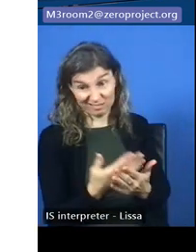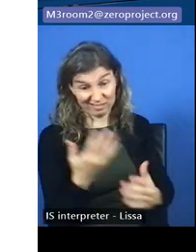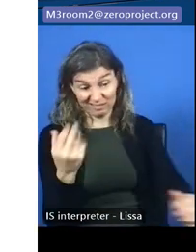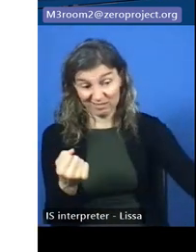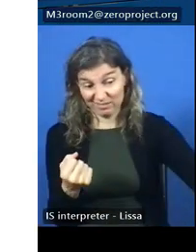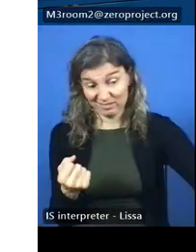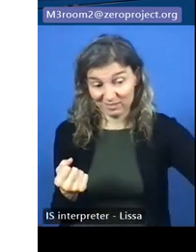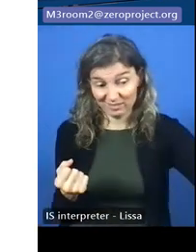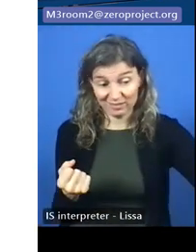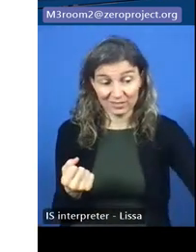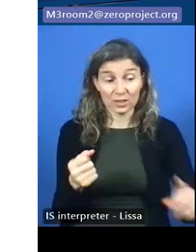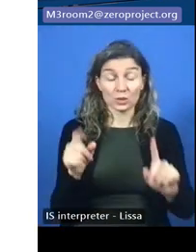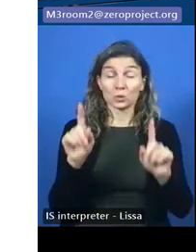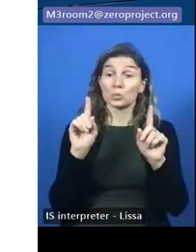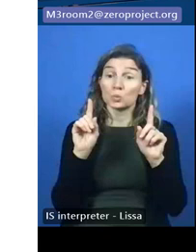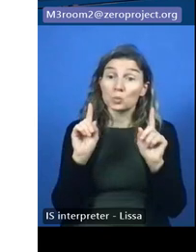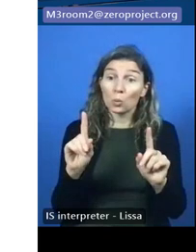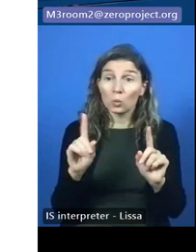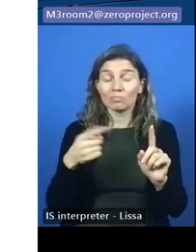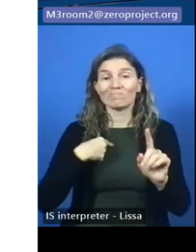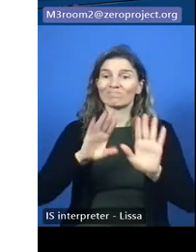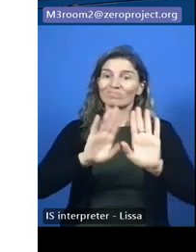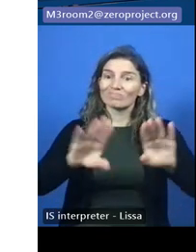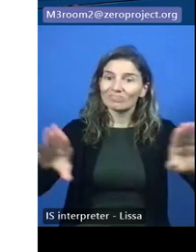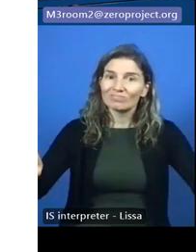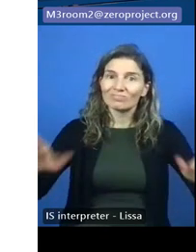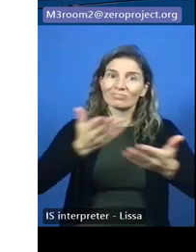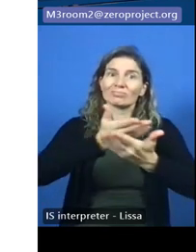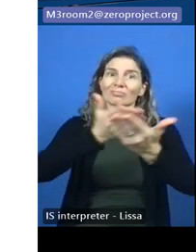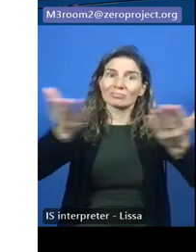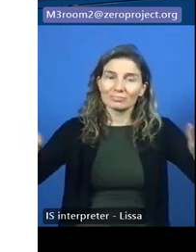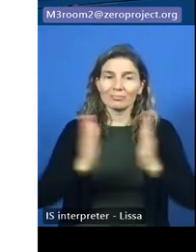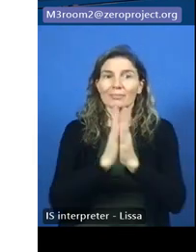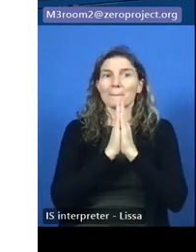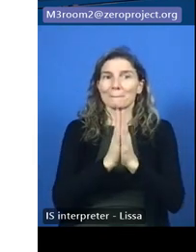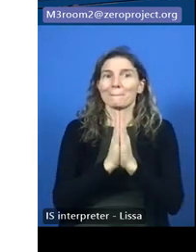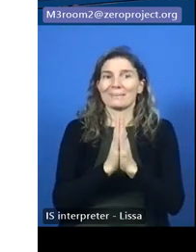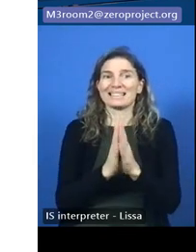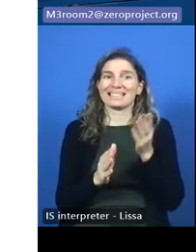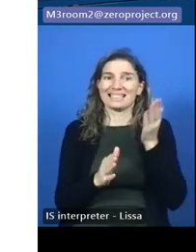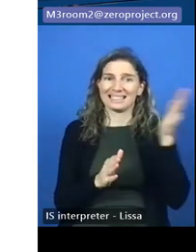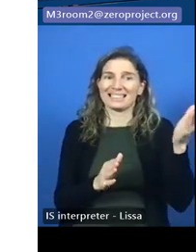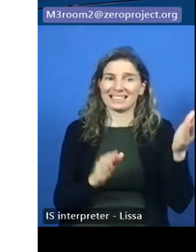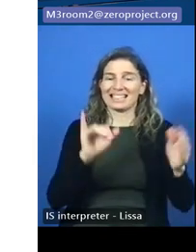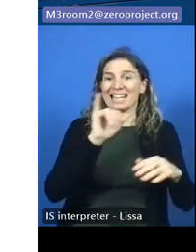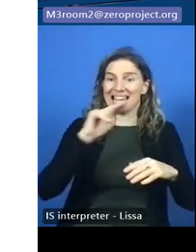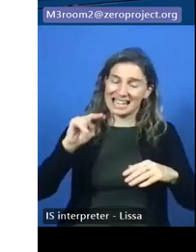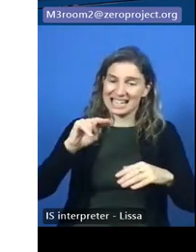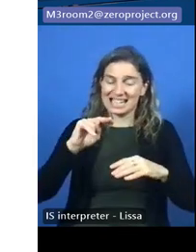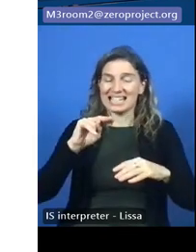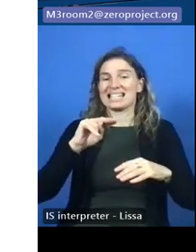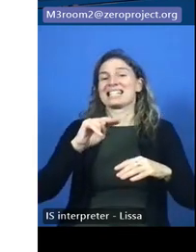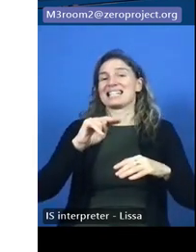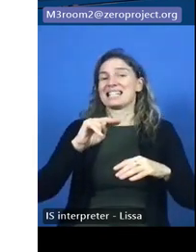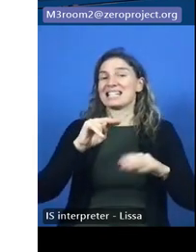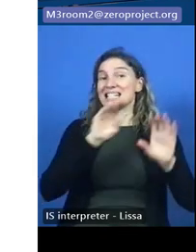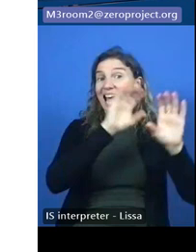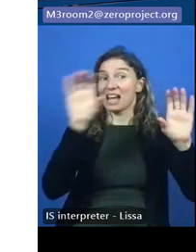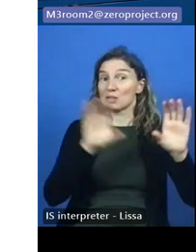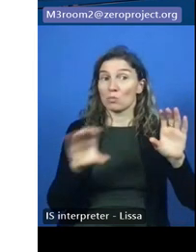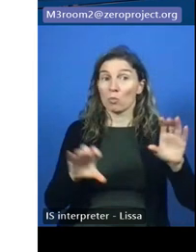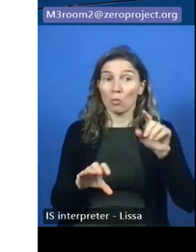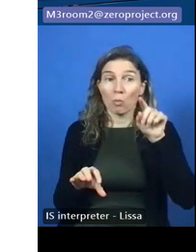you to bring the in-dashboard to your region right now. And we can make sure that what is written